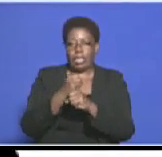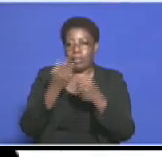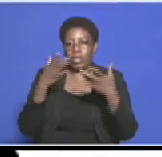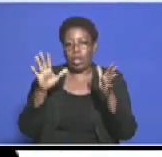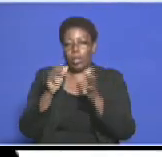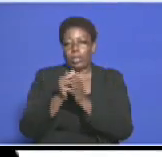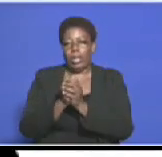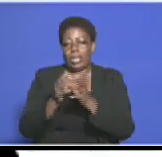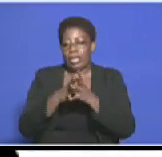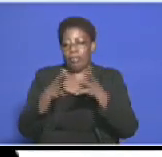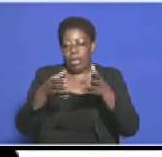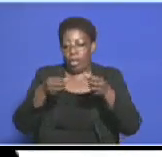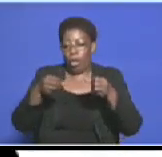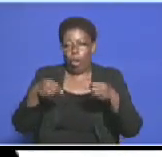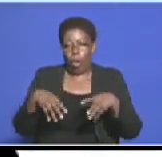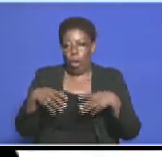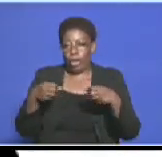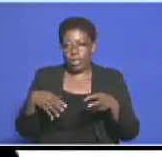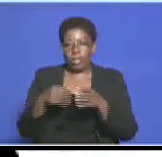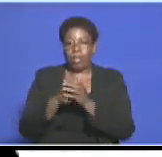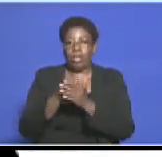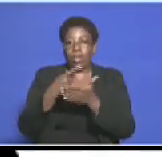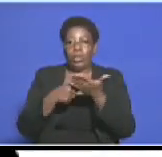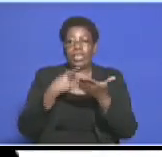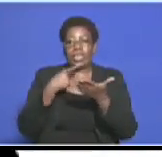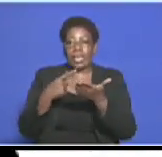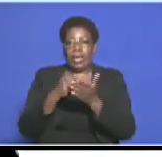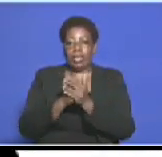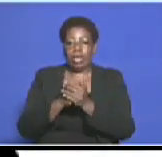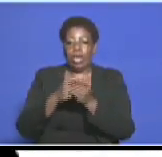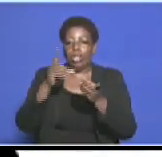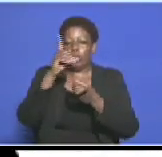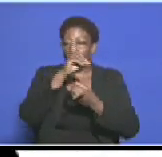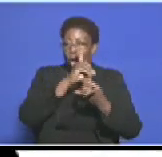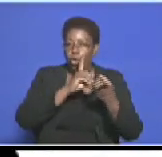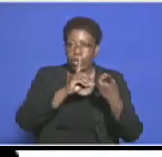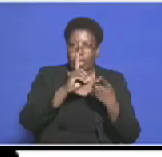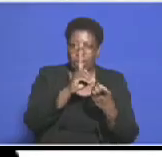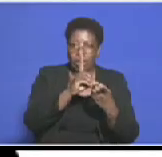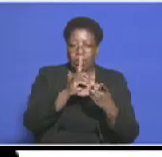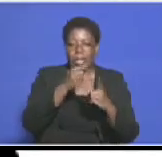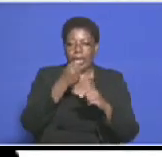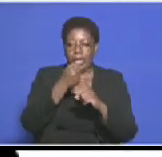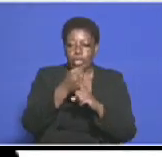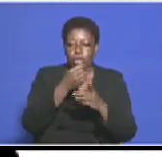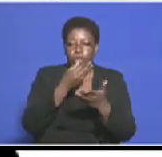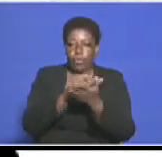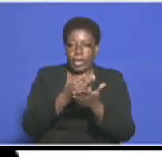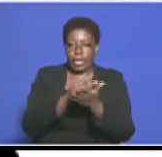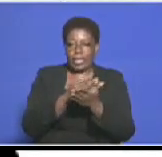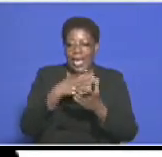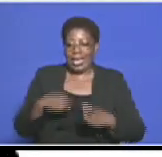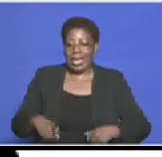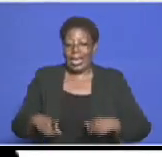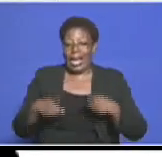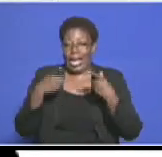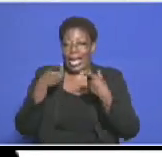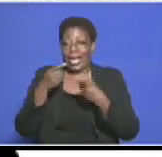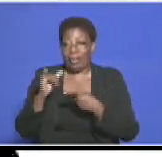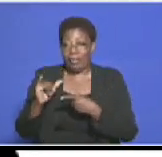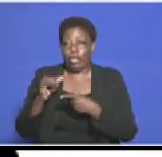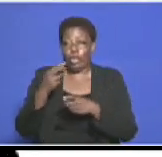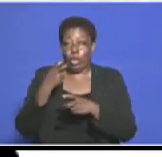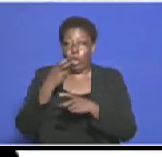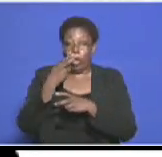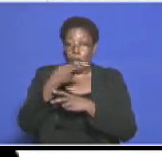big loss. The whole building gone. Williams says although Dorian was a huge blow to his finances and livelihood, he